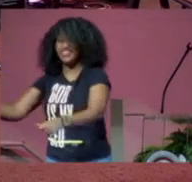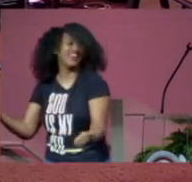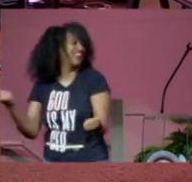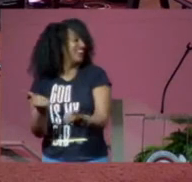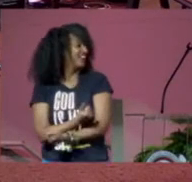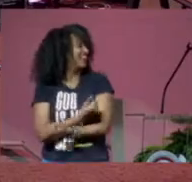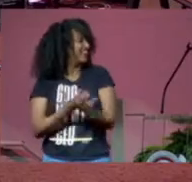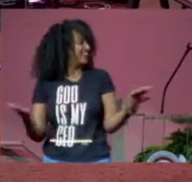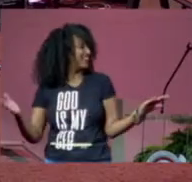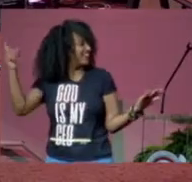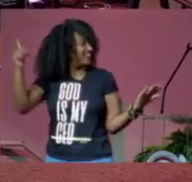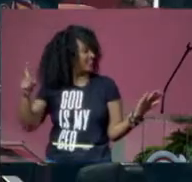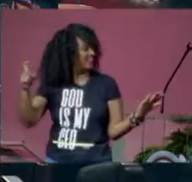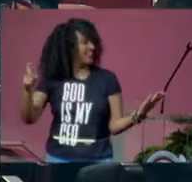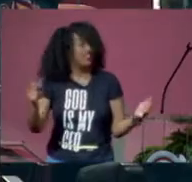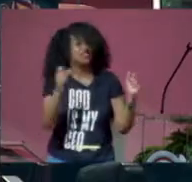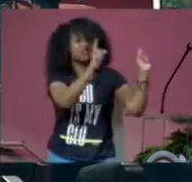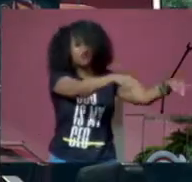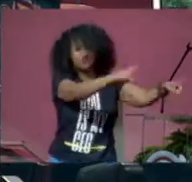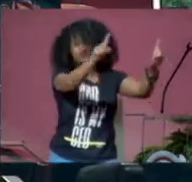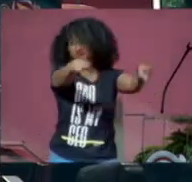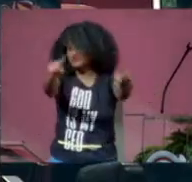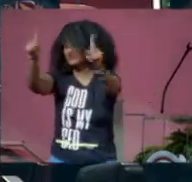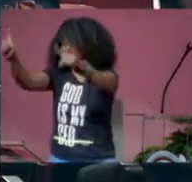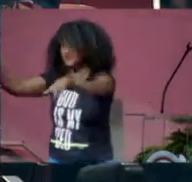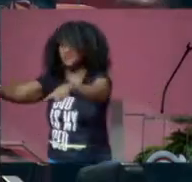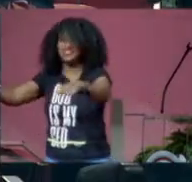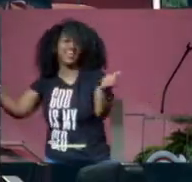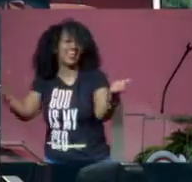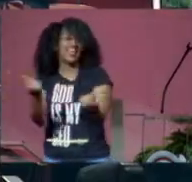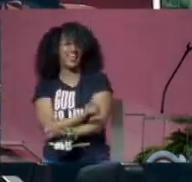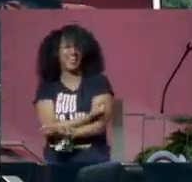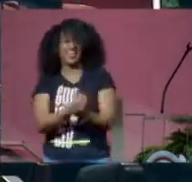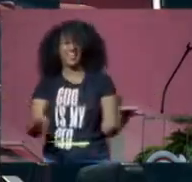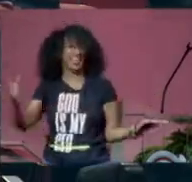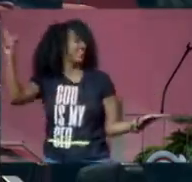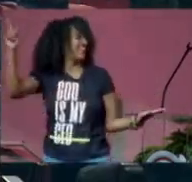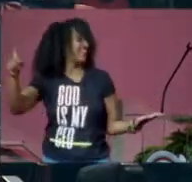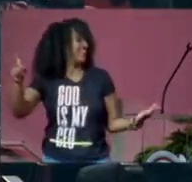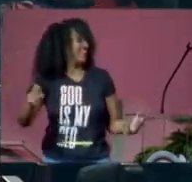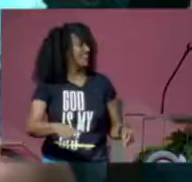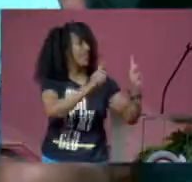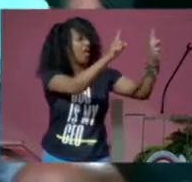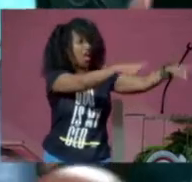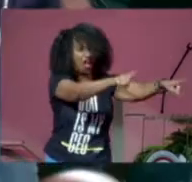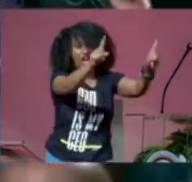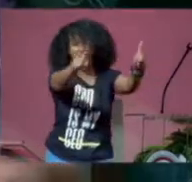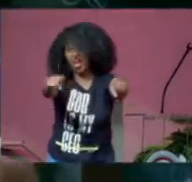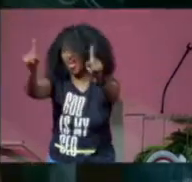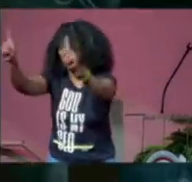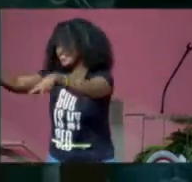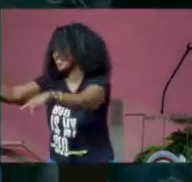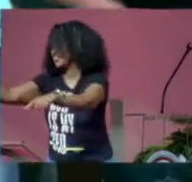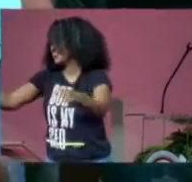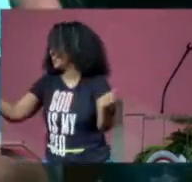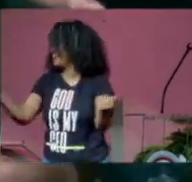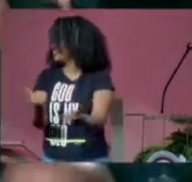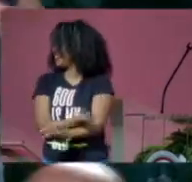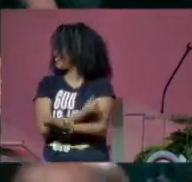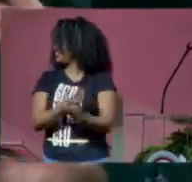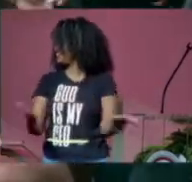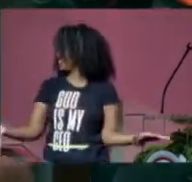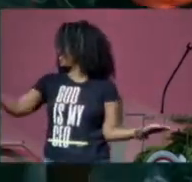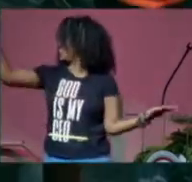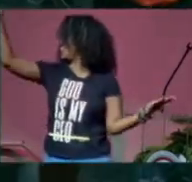with me, God, have everything they need. Let all these folks that's with me, God, have everything they need. Let all these folks that's with me, God,